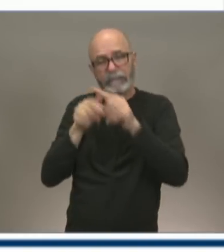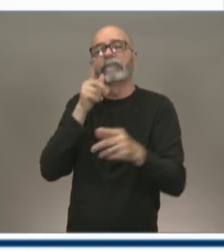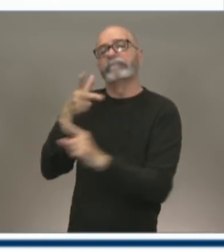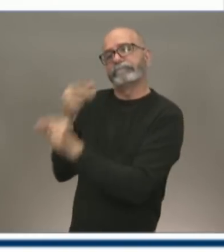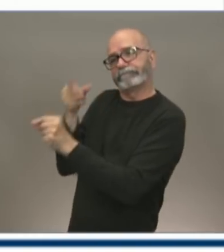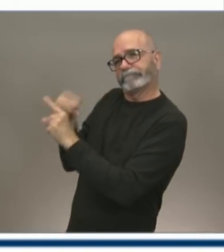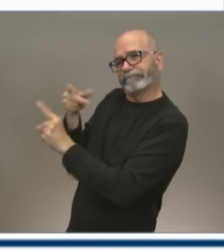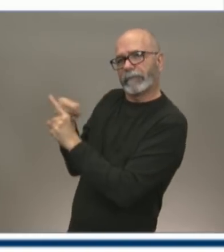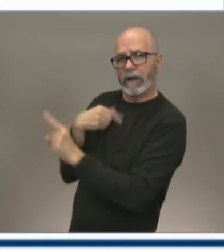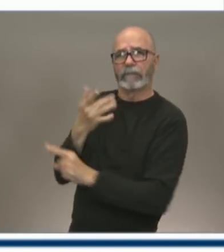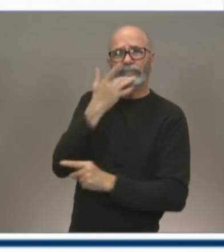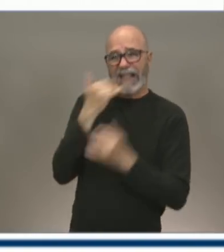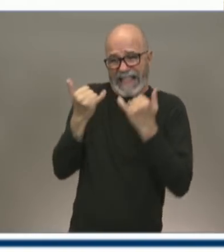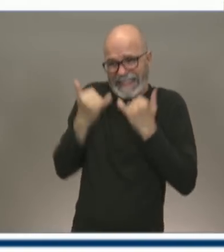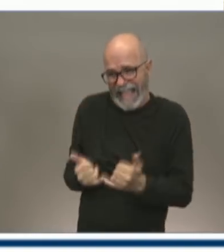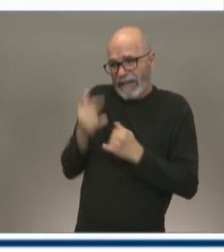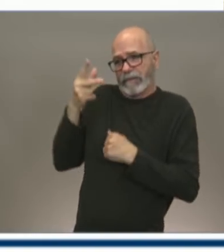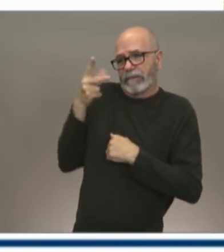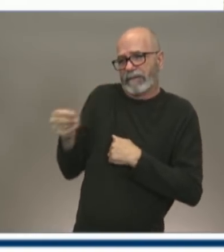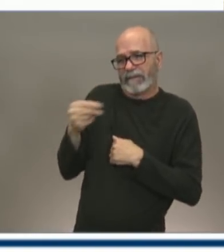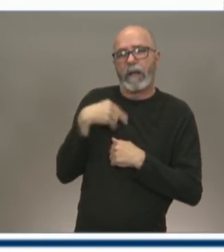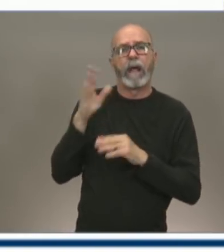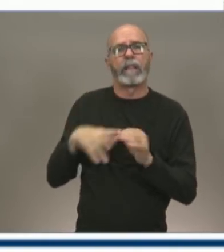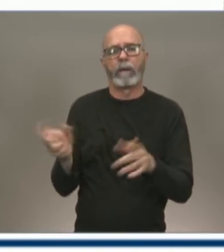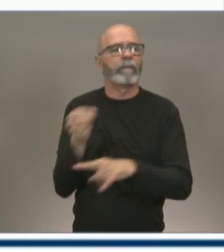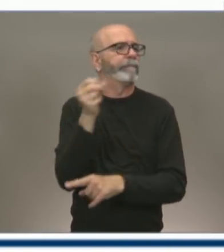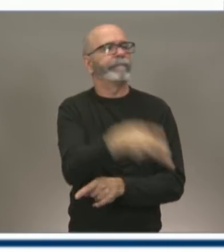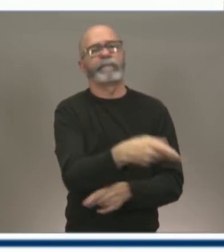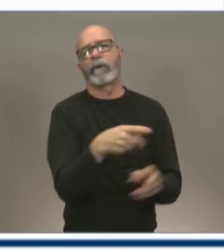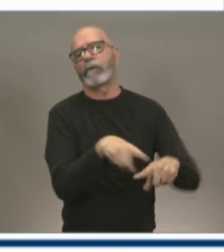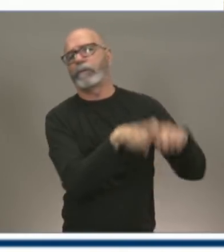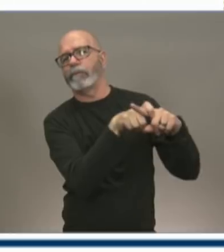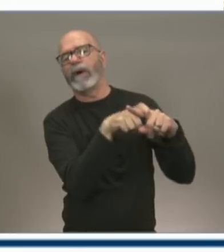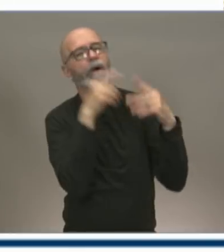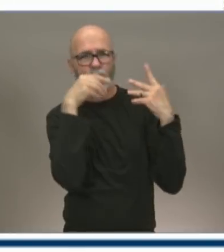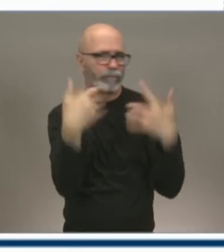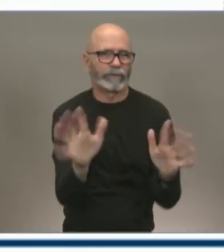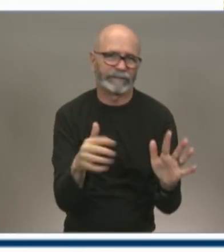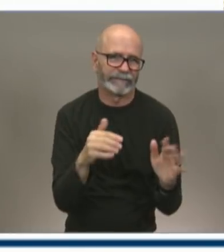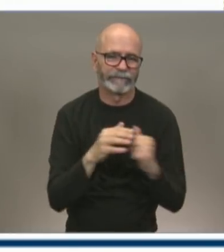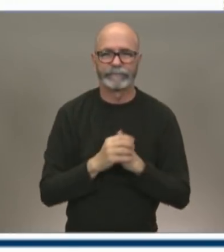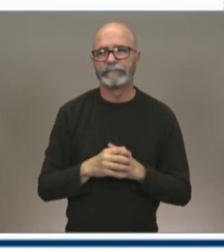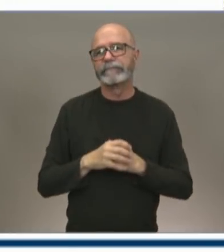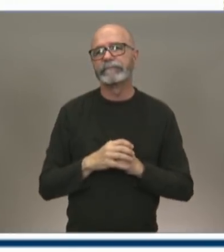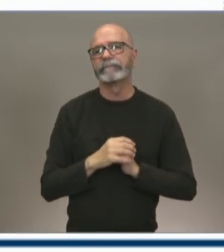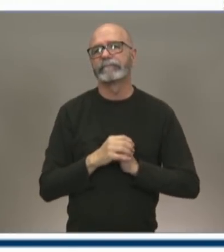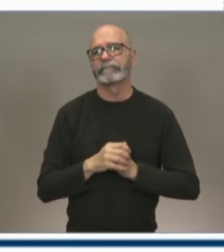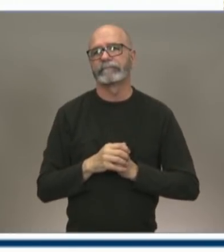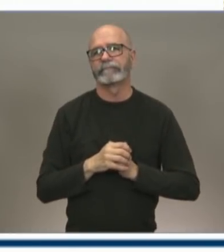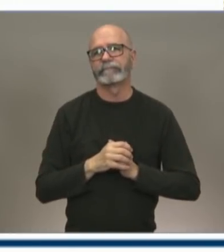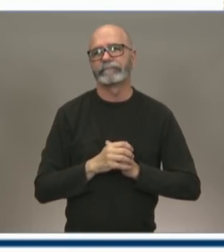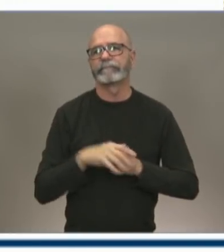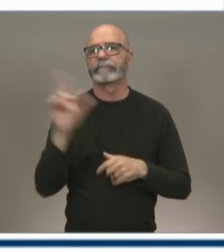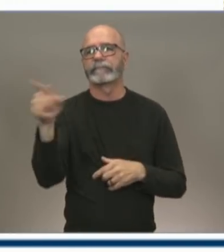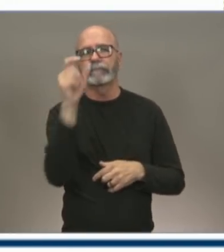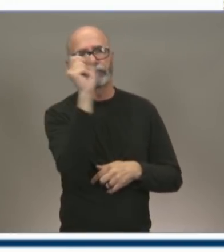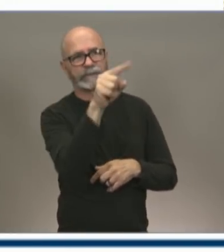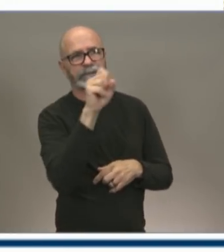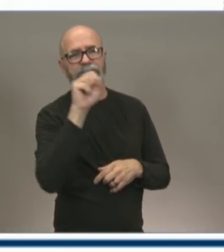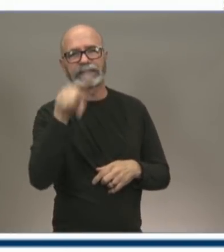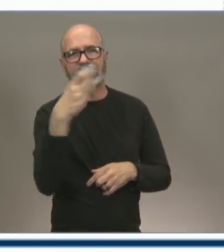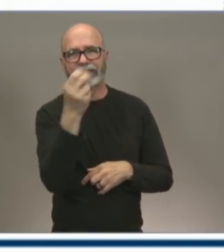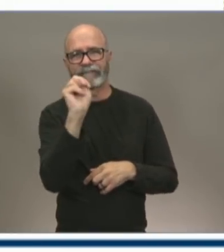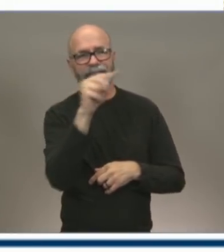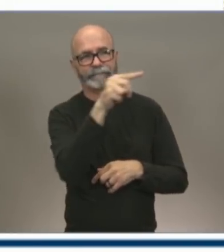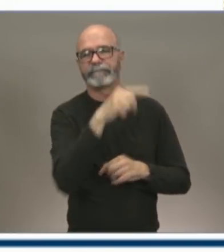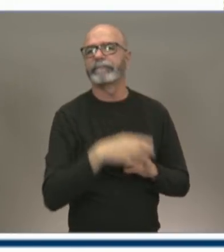sitting unused. Go ahead with your follow-up, Lindsay. Thank you for that. I have a question for the Premier. When Minister